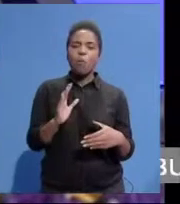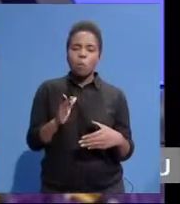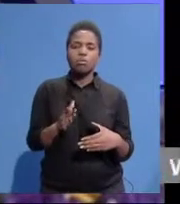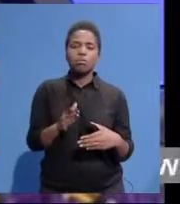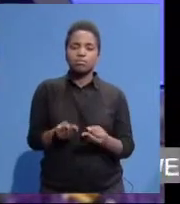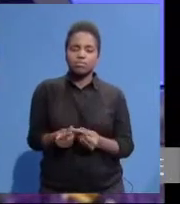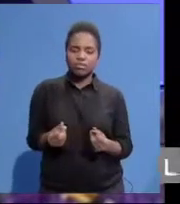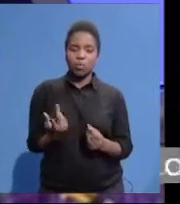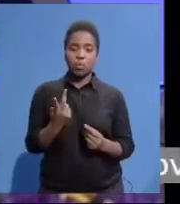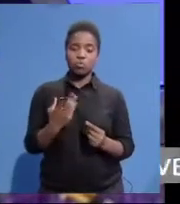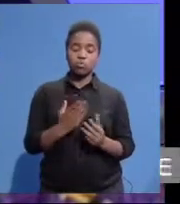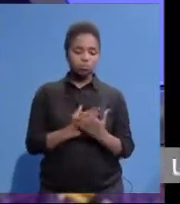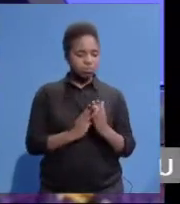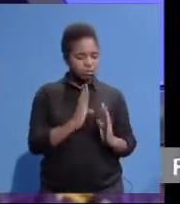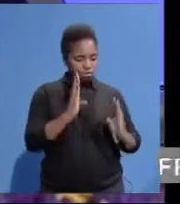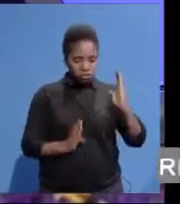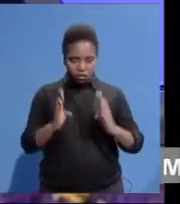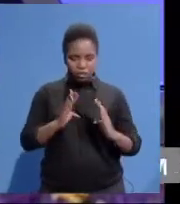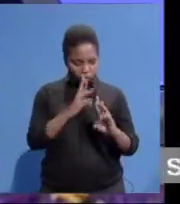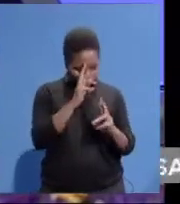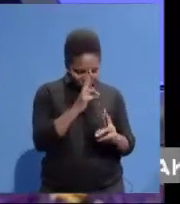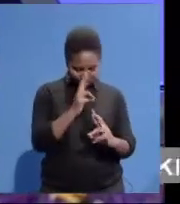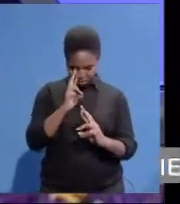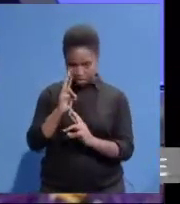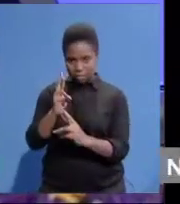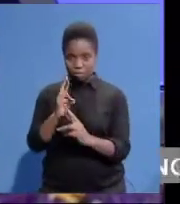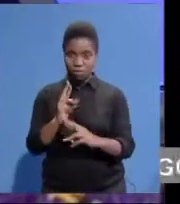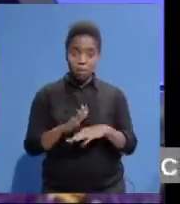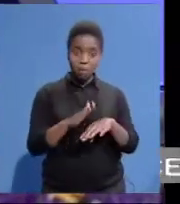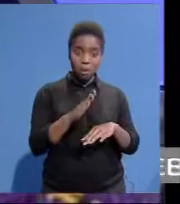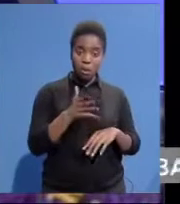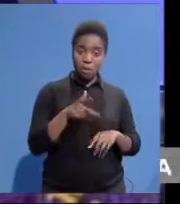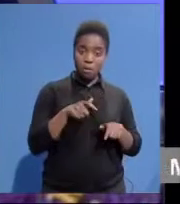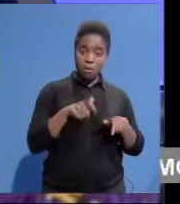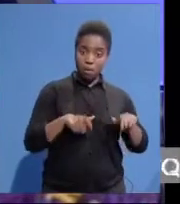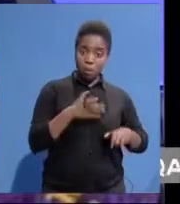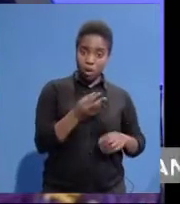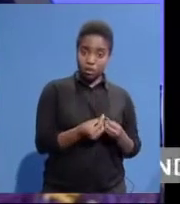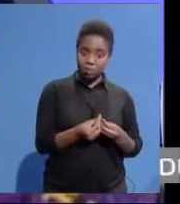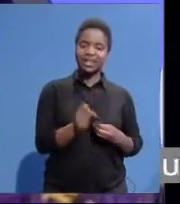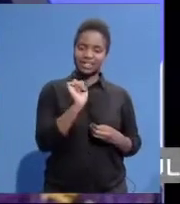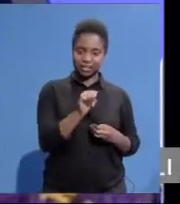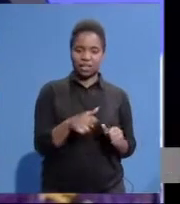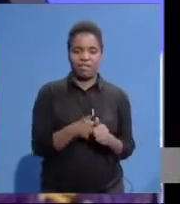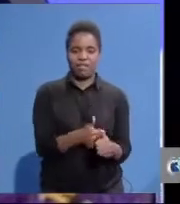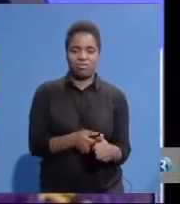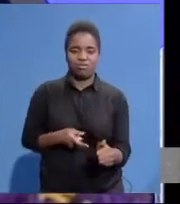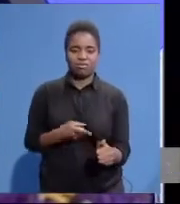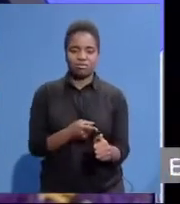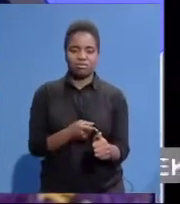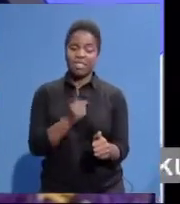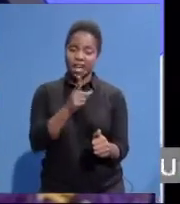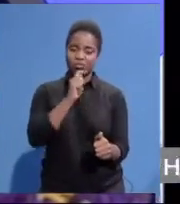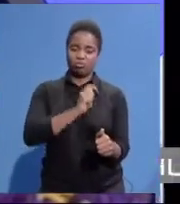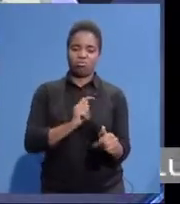respect the will of the people through majority rule, which is what we call democratic centralism in the ANC.